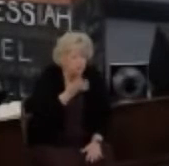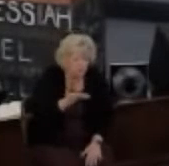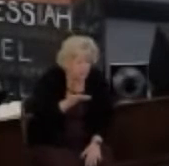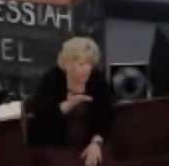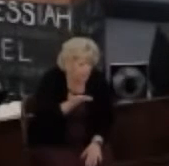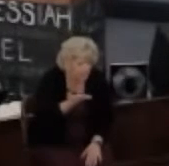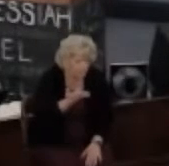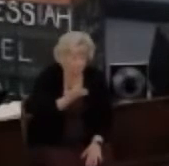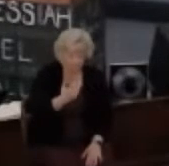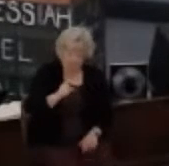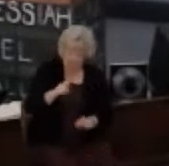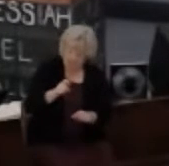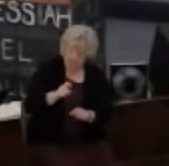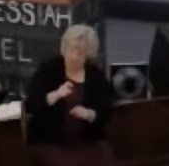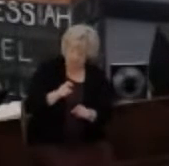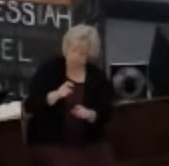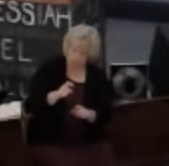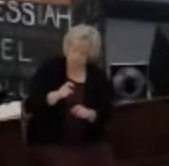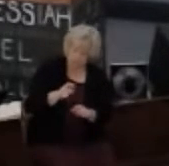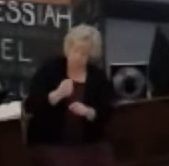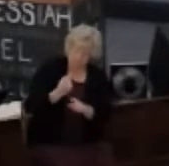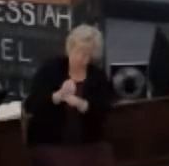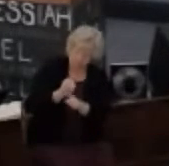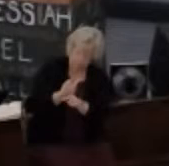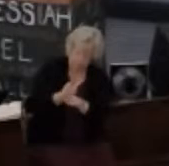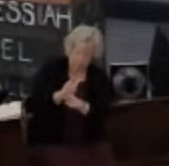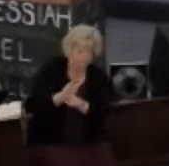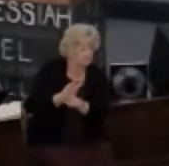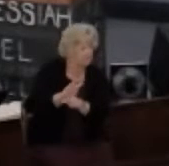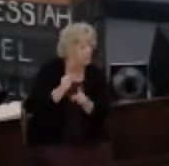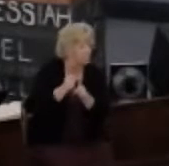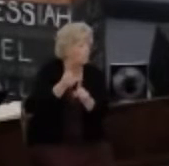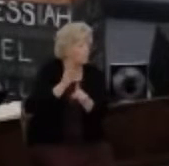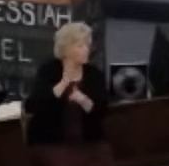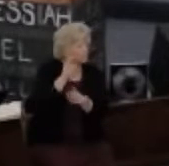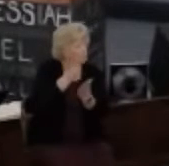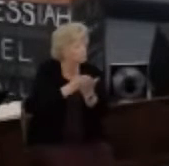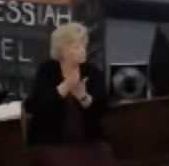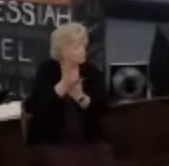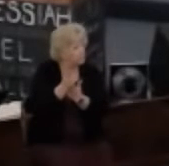who correctly handles the word of truth." You think that verse was just written for